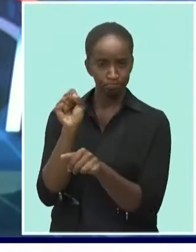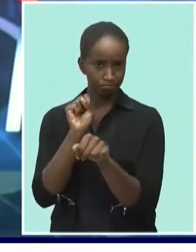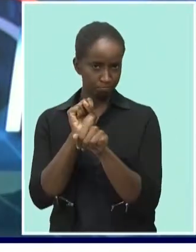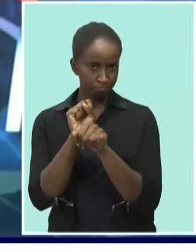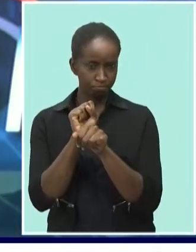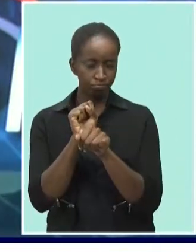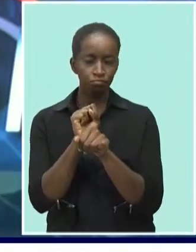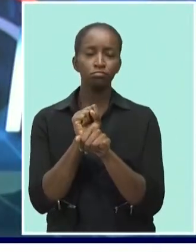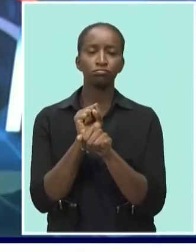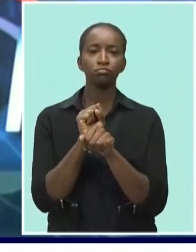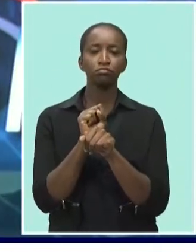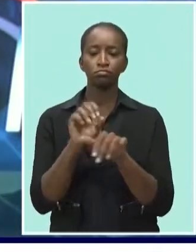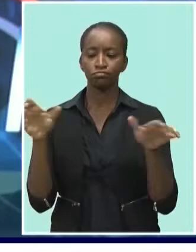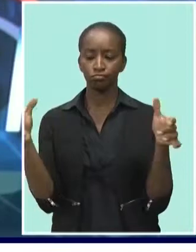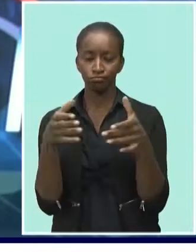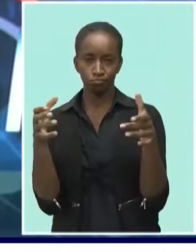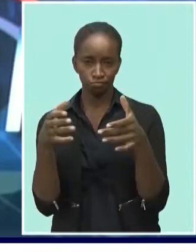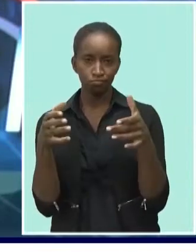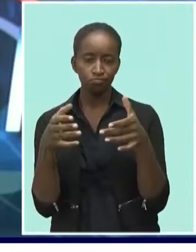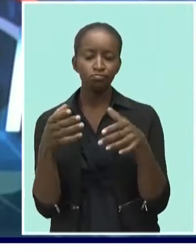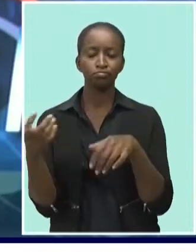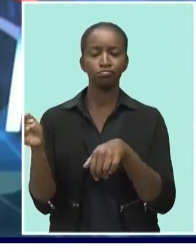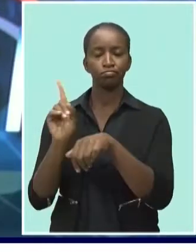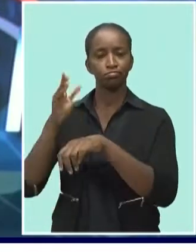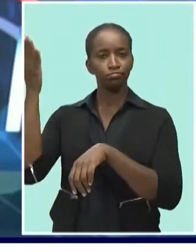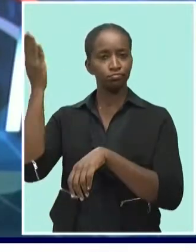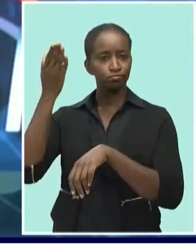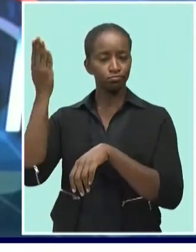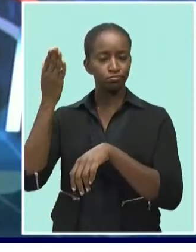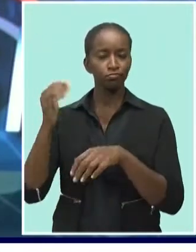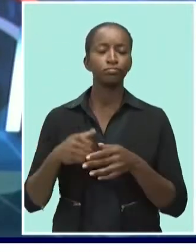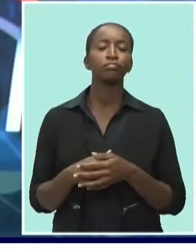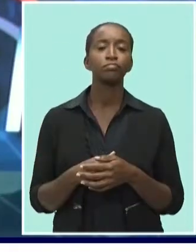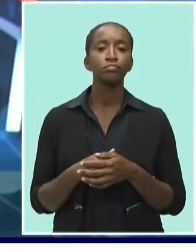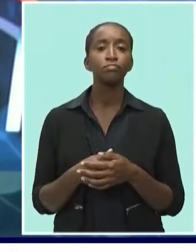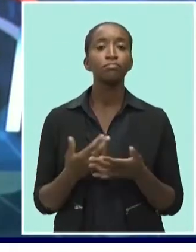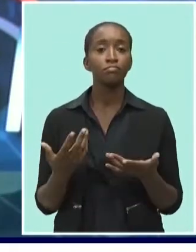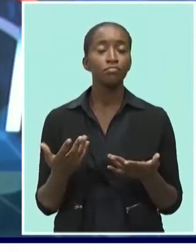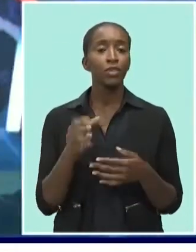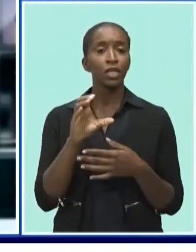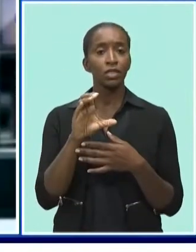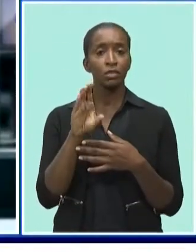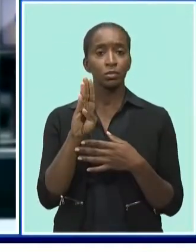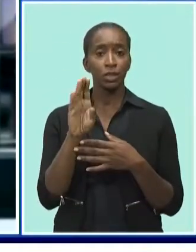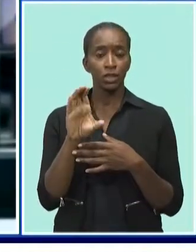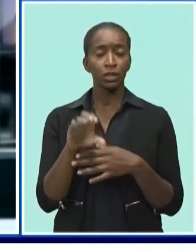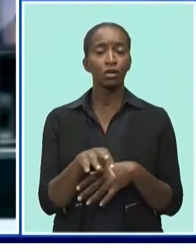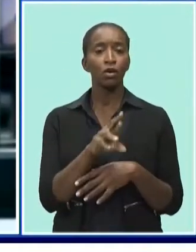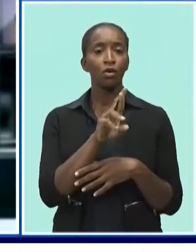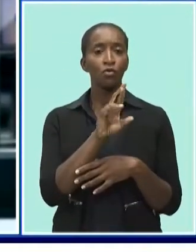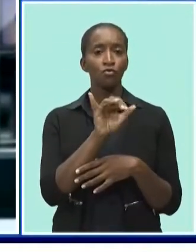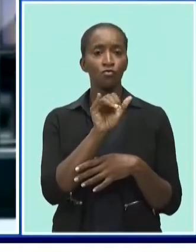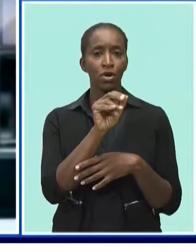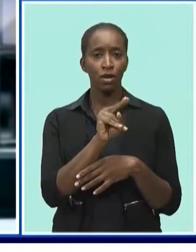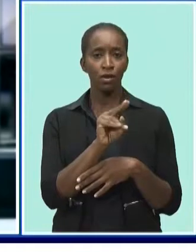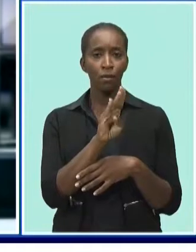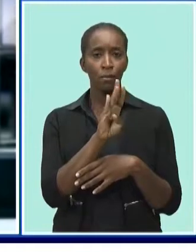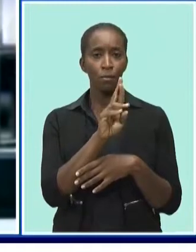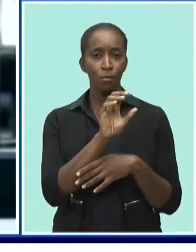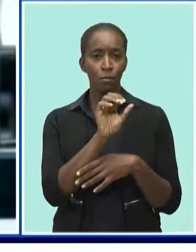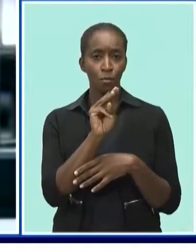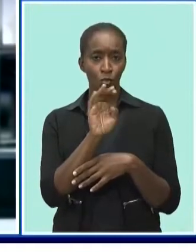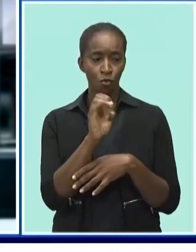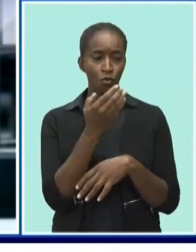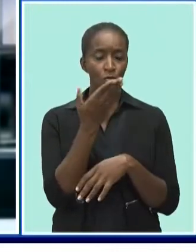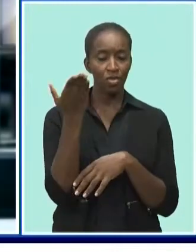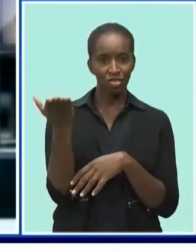to help Barbados to be the best that it can be. Now, our Ryan Broom was there and joins us live now with more on what the Prime Minister had to say